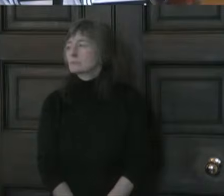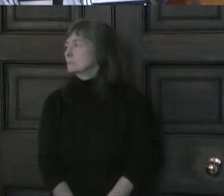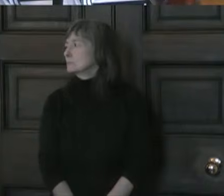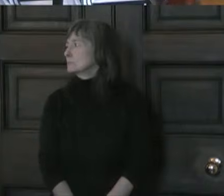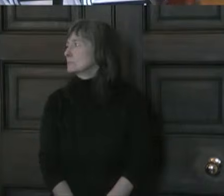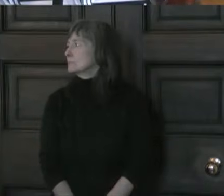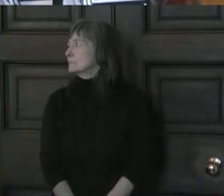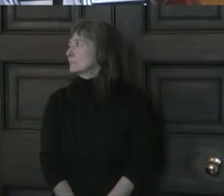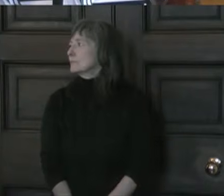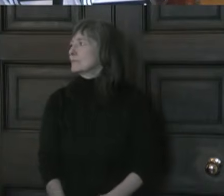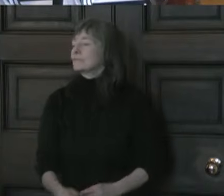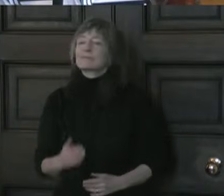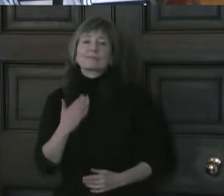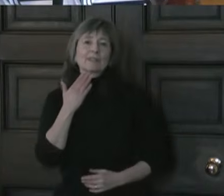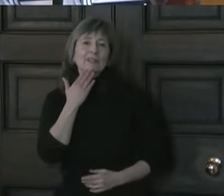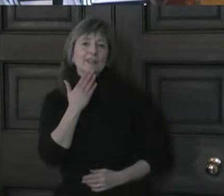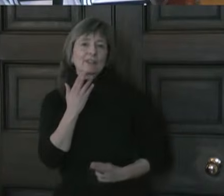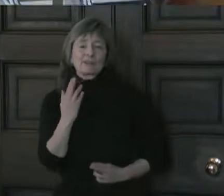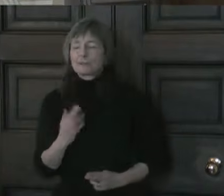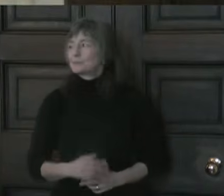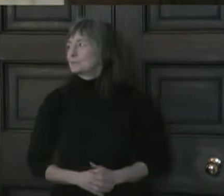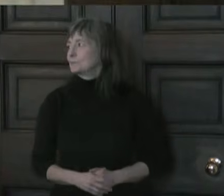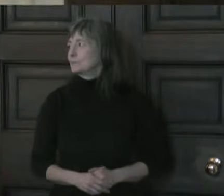Thank you, Your Honor.